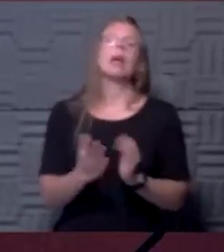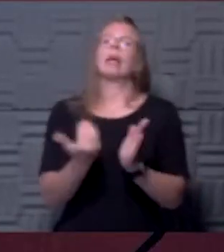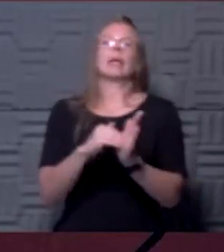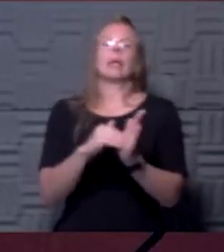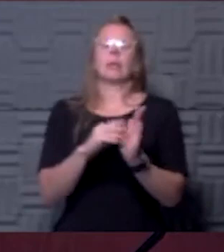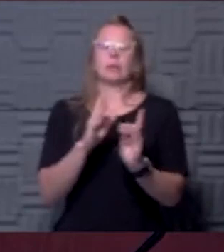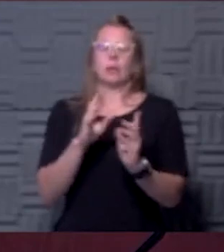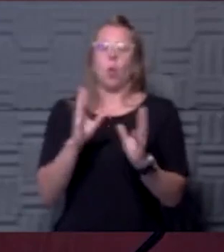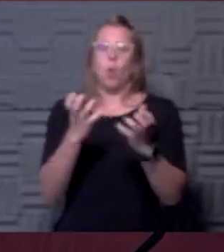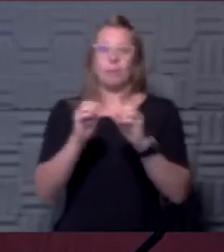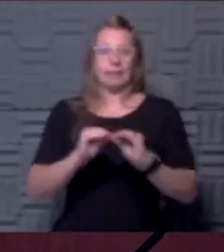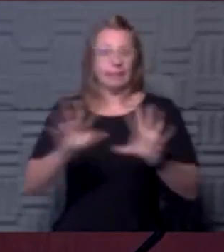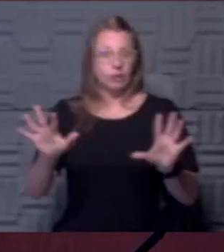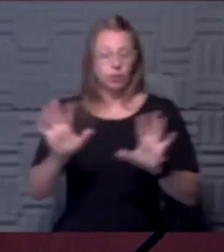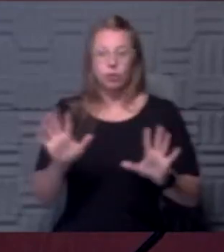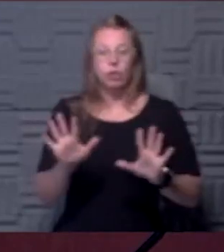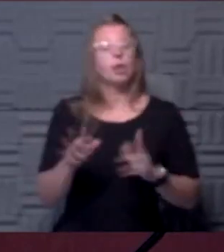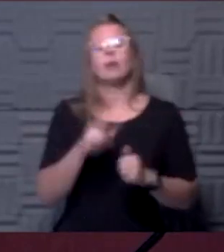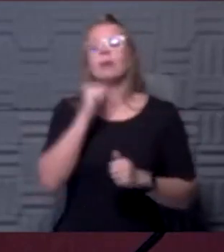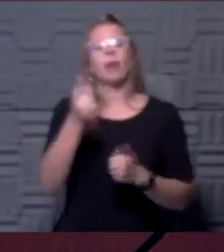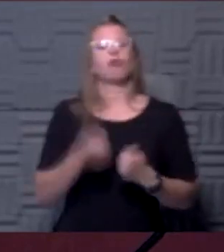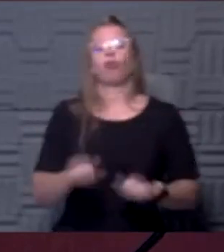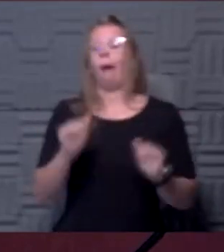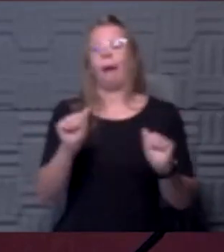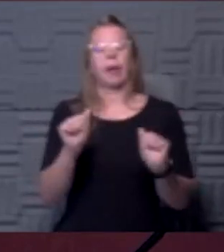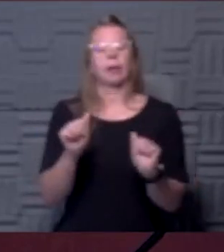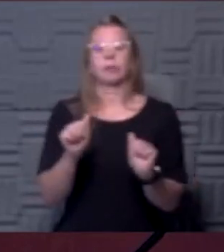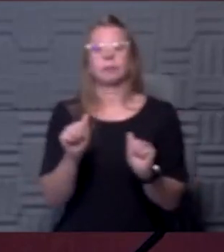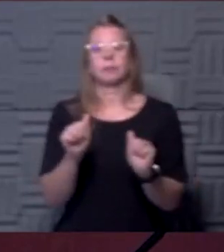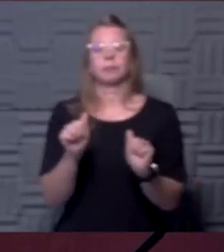try to be really clear, we're not trying to